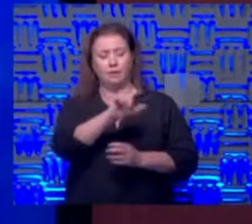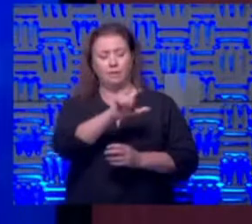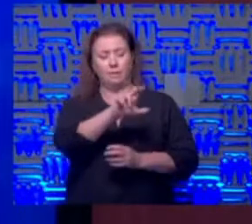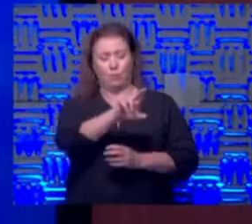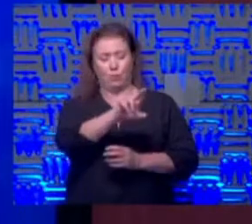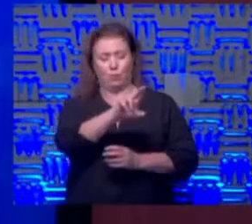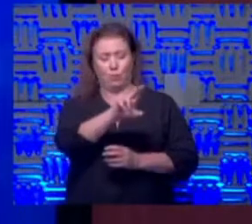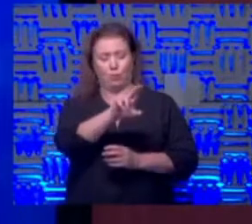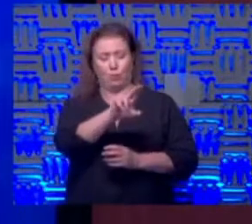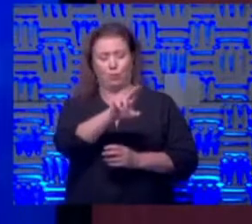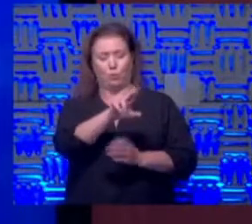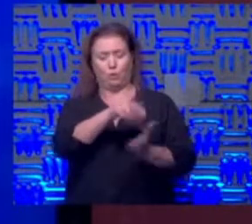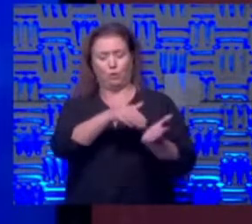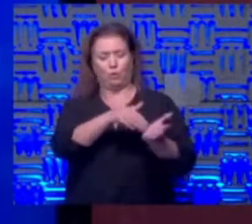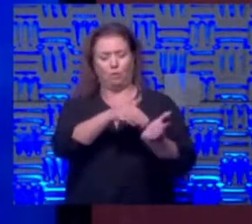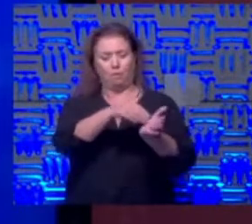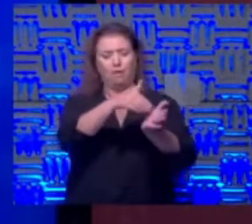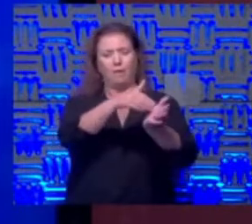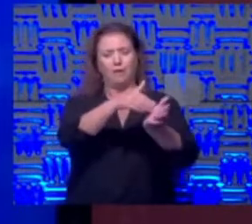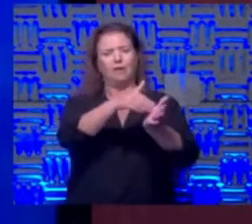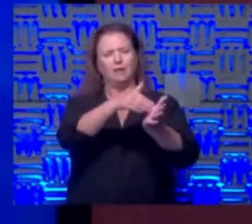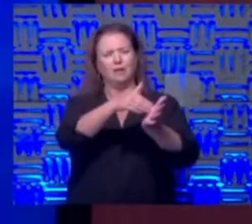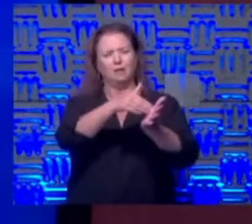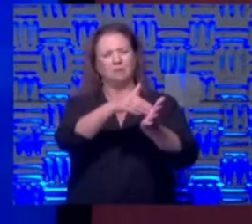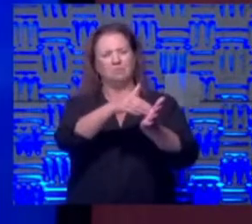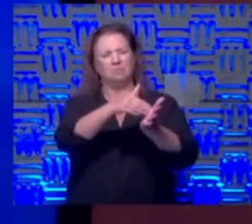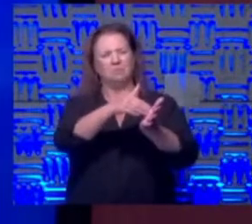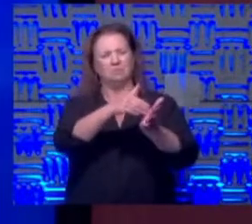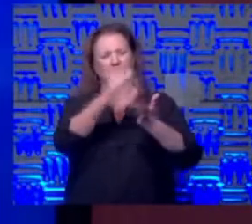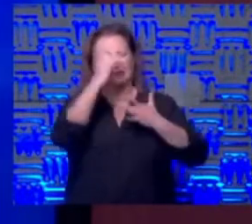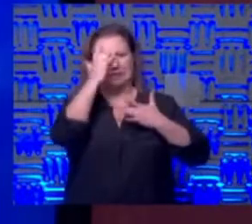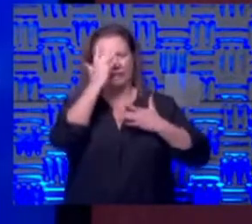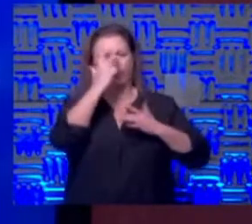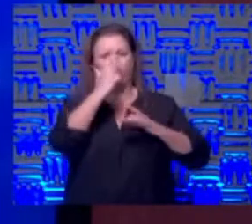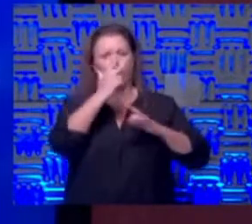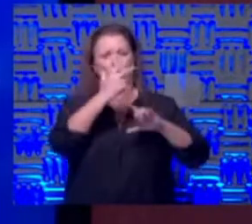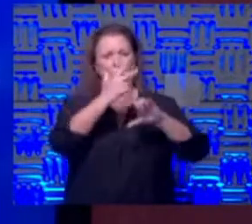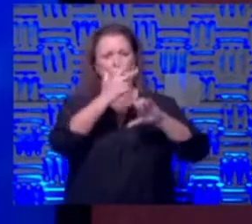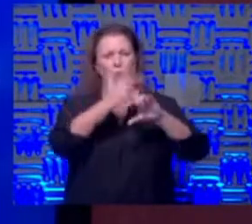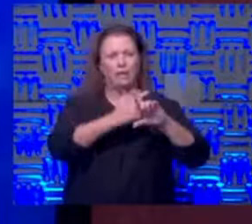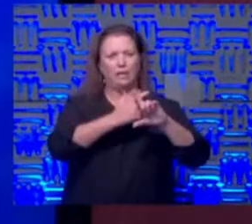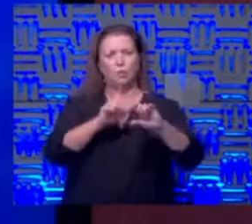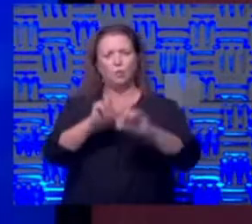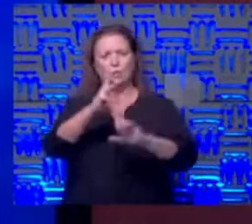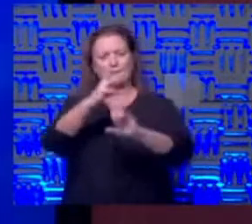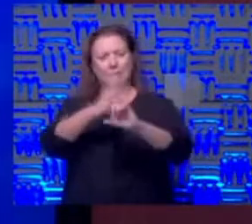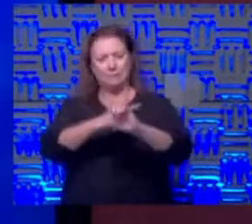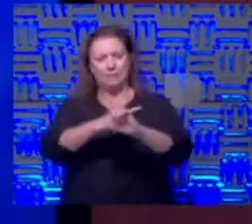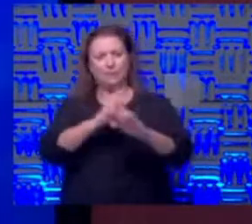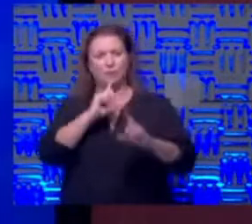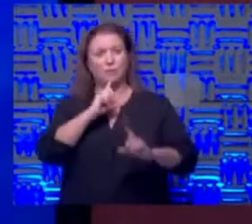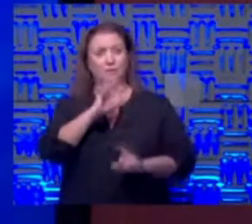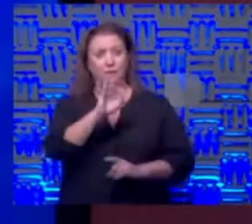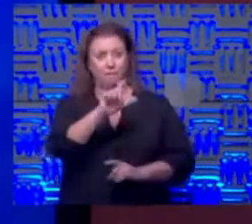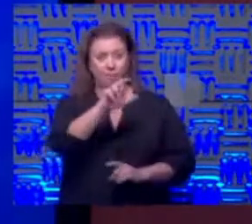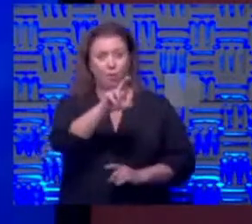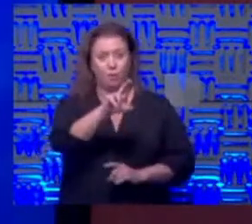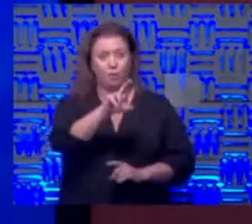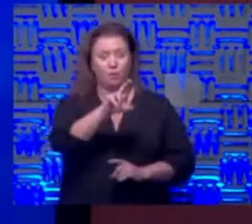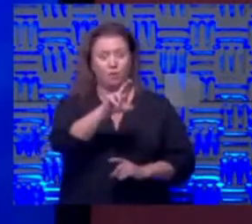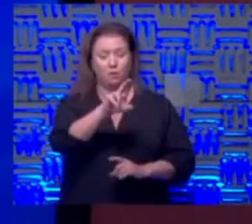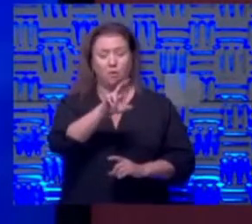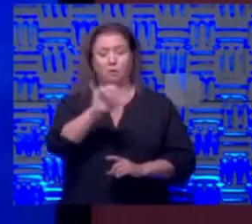Influenza can often make you feel sick for 3 to 6 months. If you have severe influenza, even without being in the ICU, and if you get